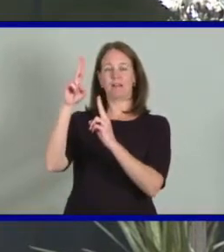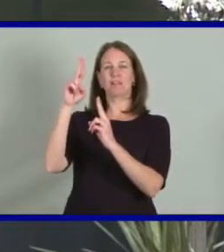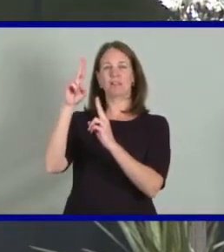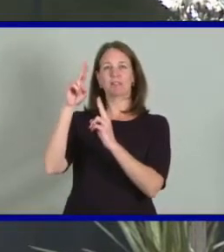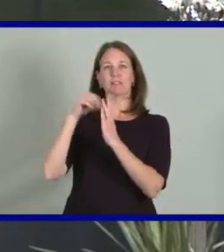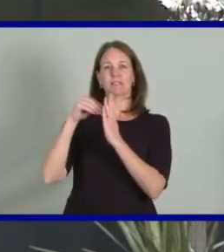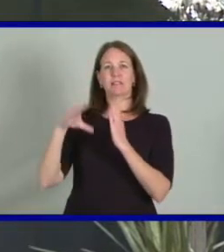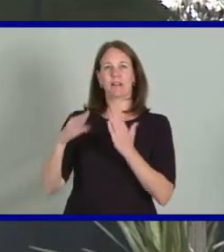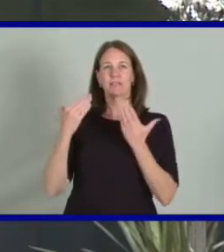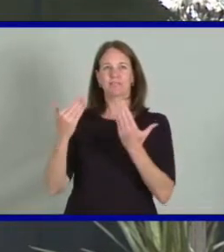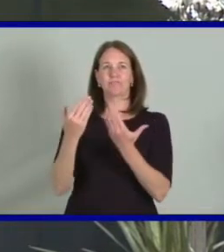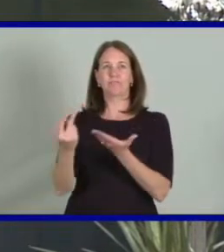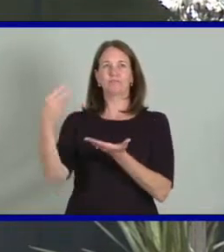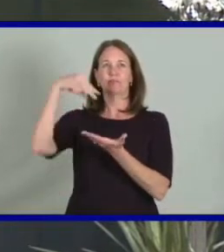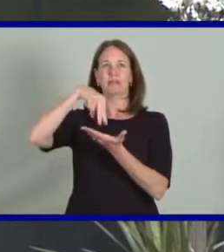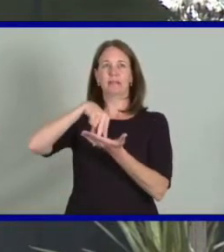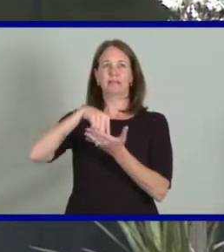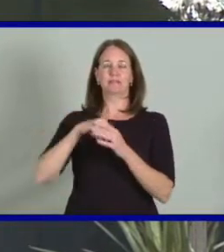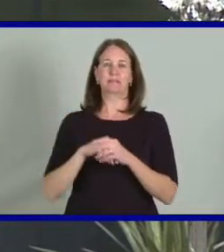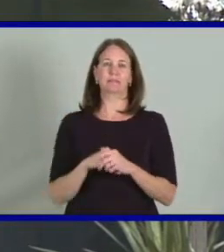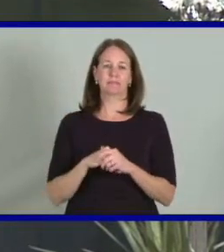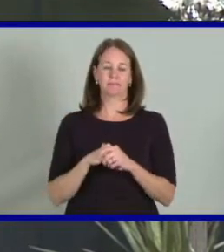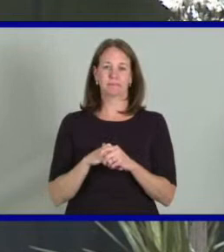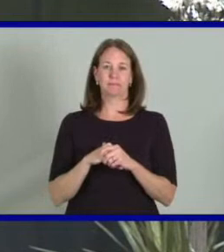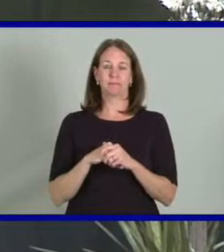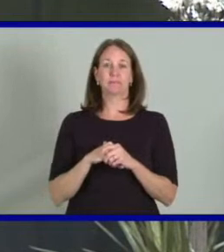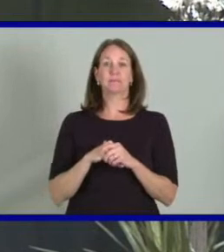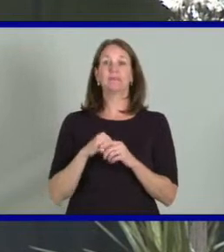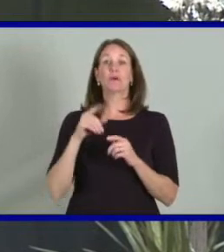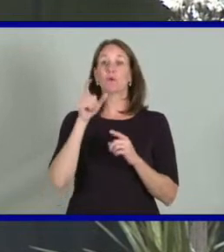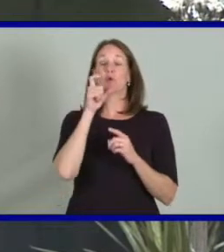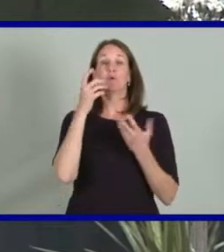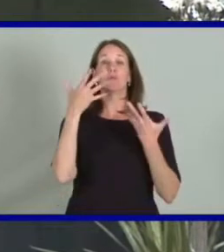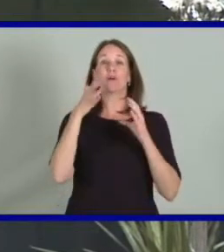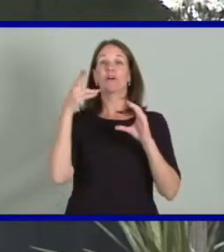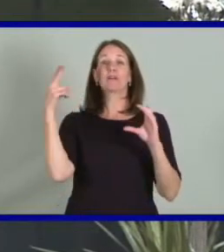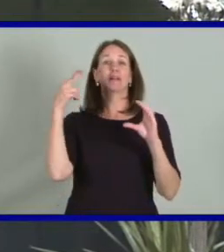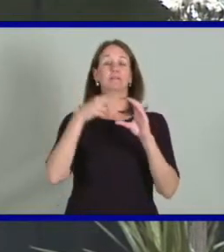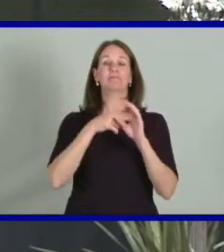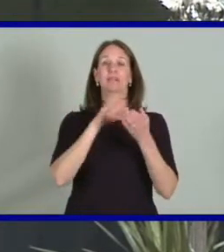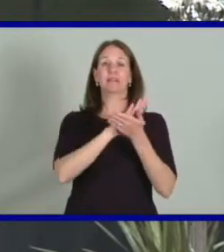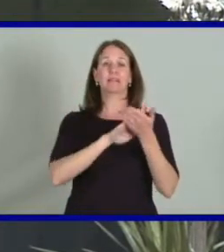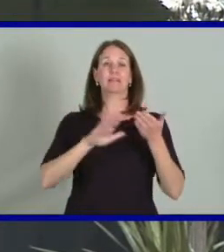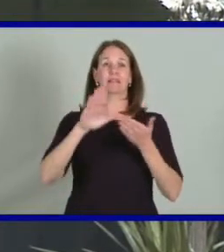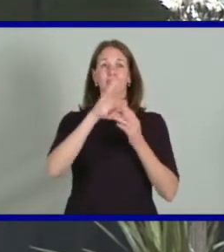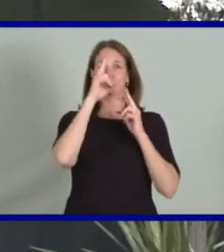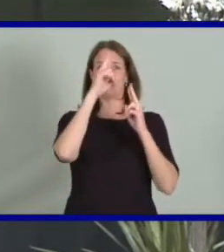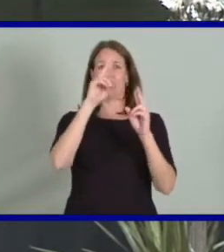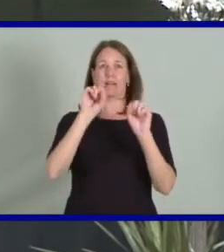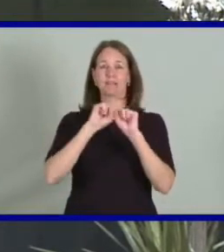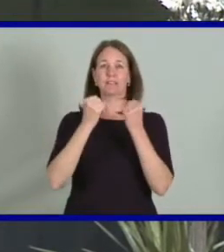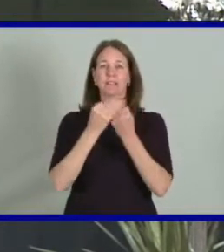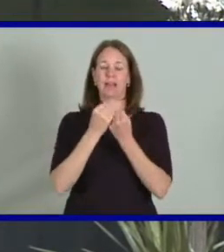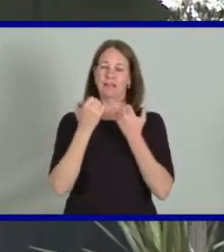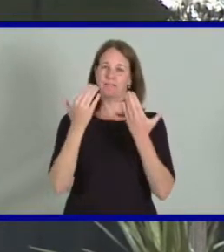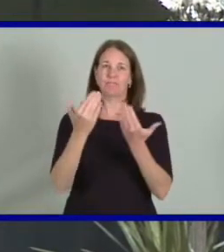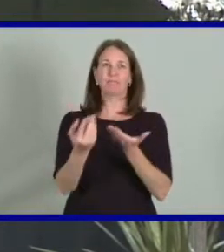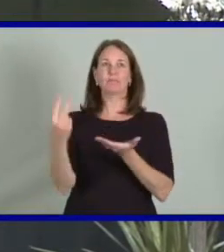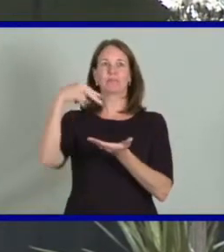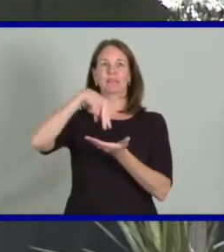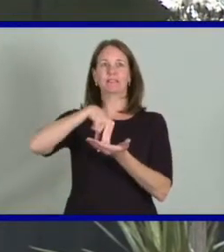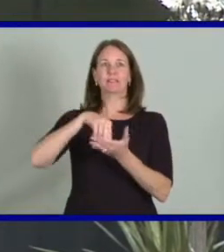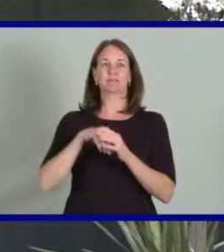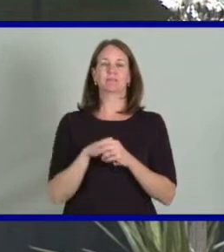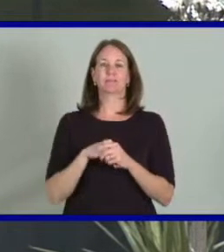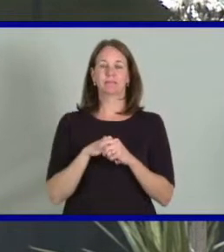rise? And will those who have been inducted into Collegiate Honor Society also please rise? In addition